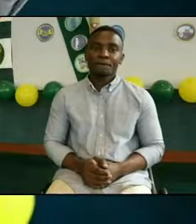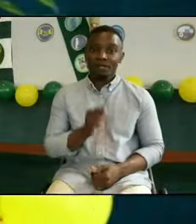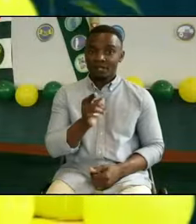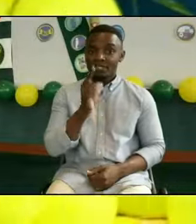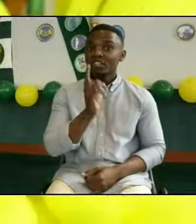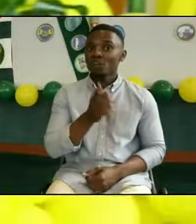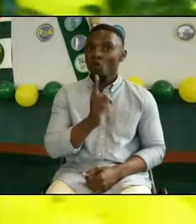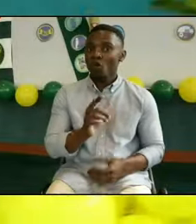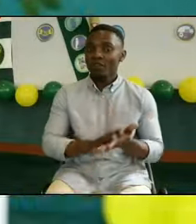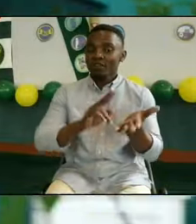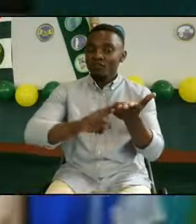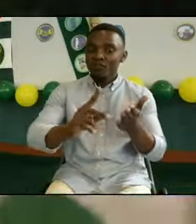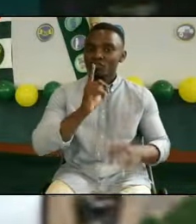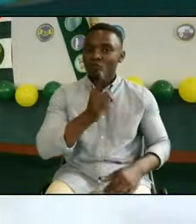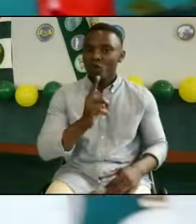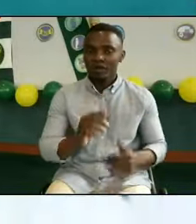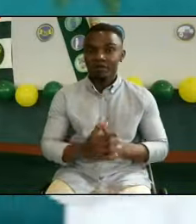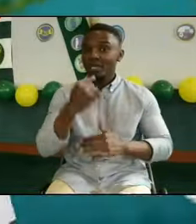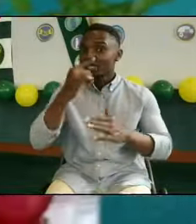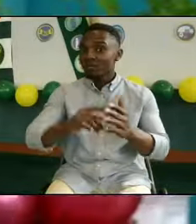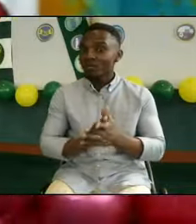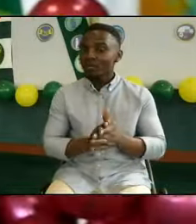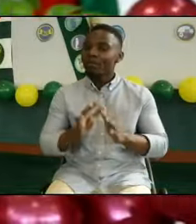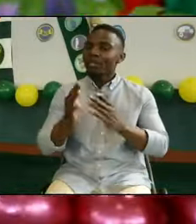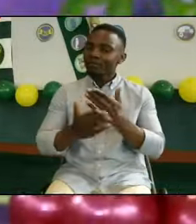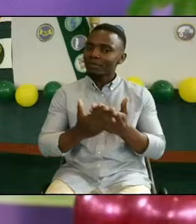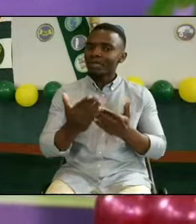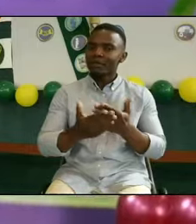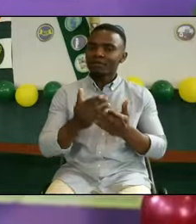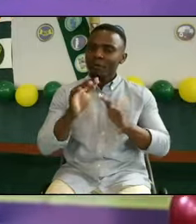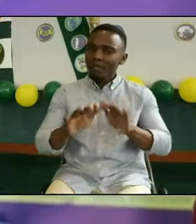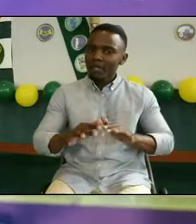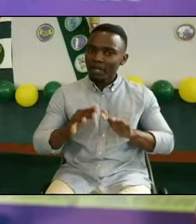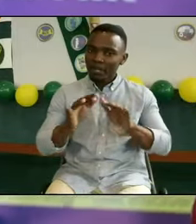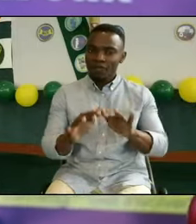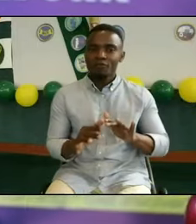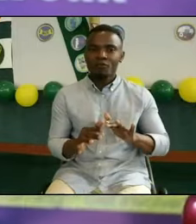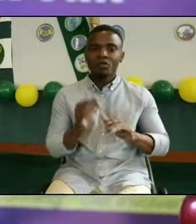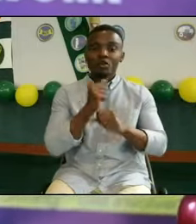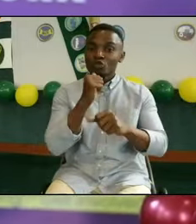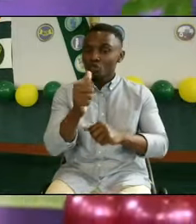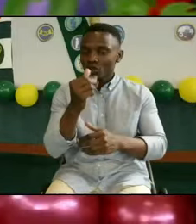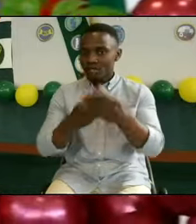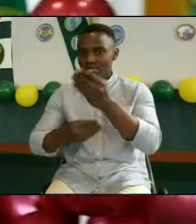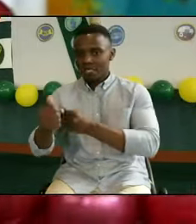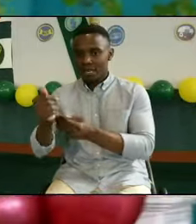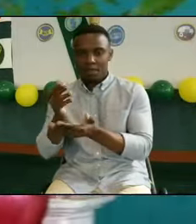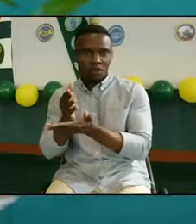warning. That we should be very careful that we don't think like Esau and sell our birthrights.